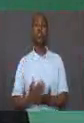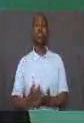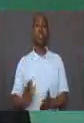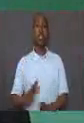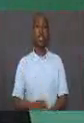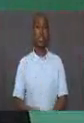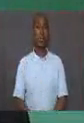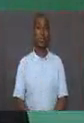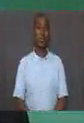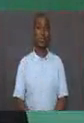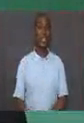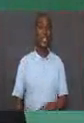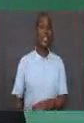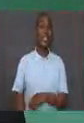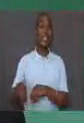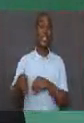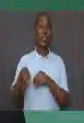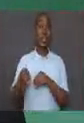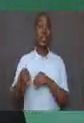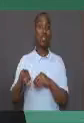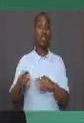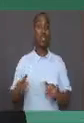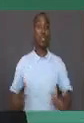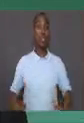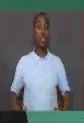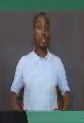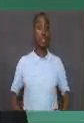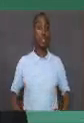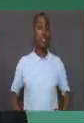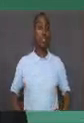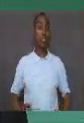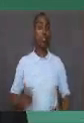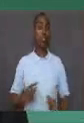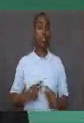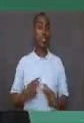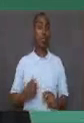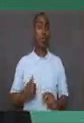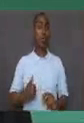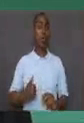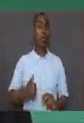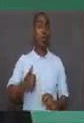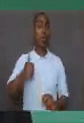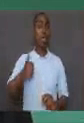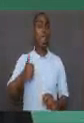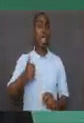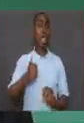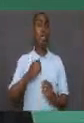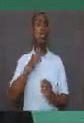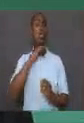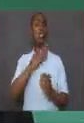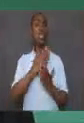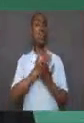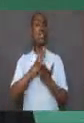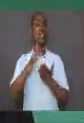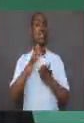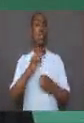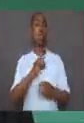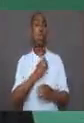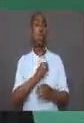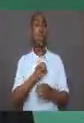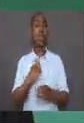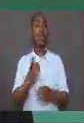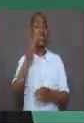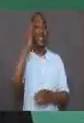Students, did you know that your kidneys are one of your main excretory organs? As